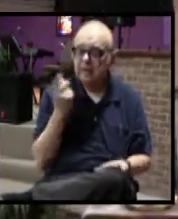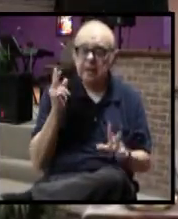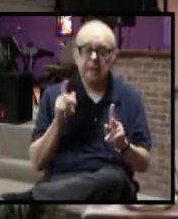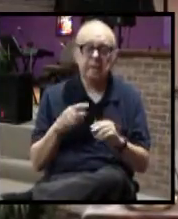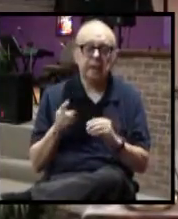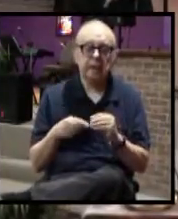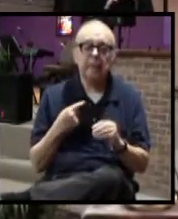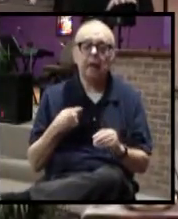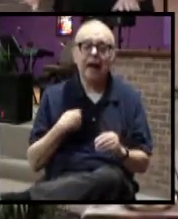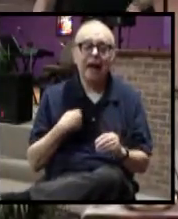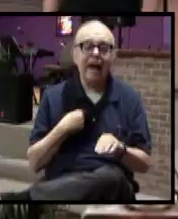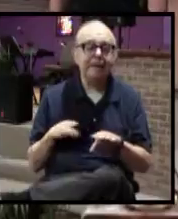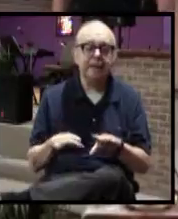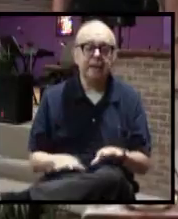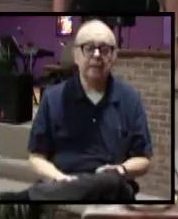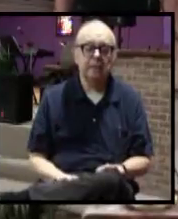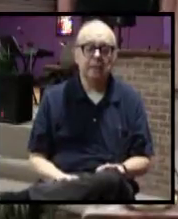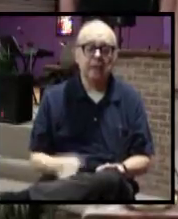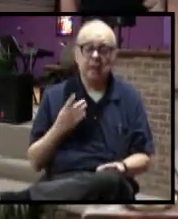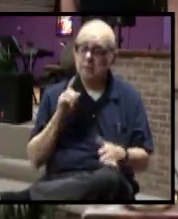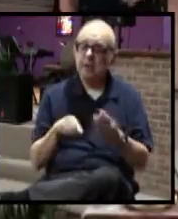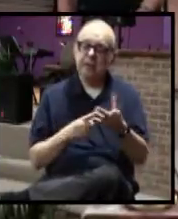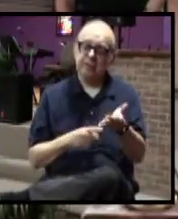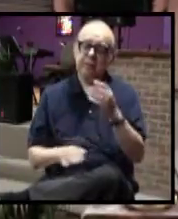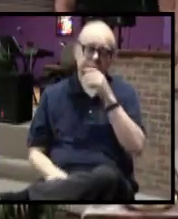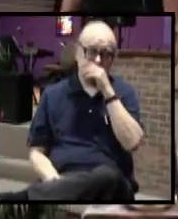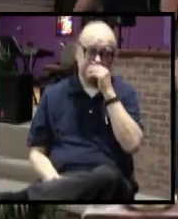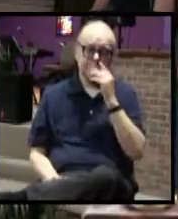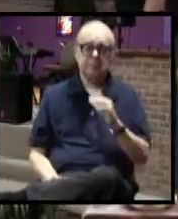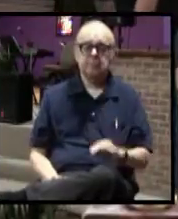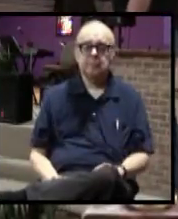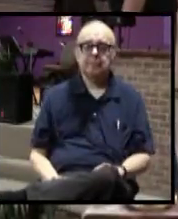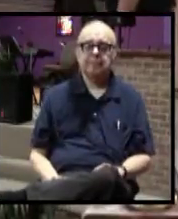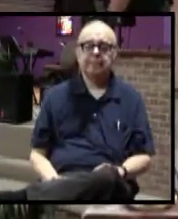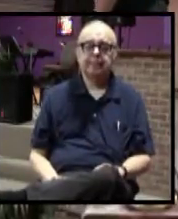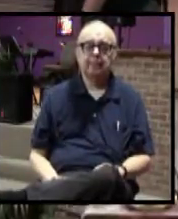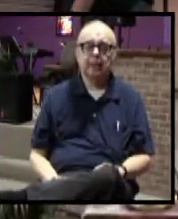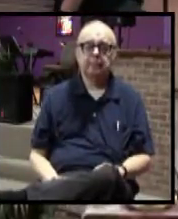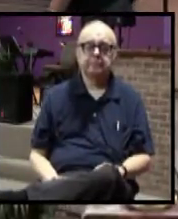don't you tell anybody what I just did. Now I don't know about y'all.